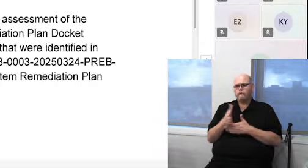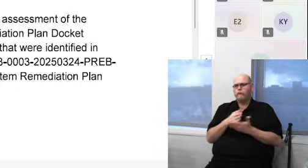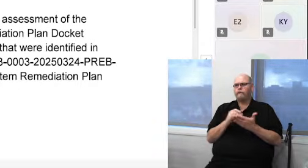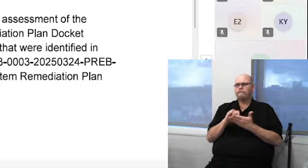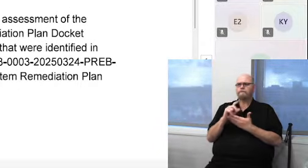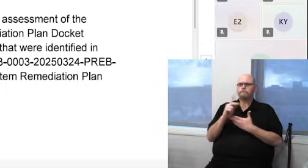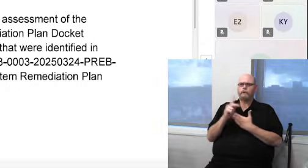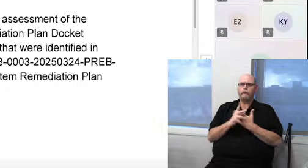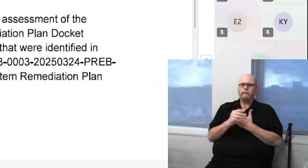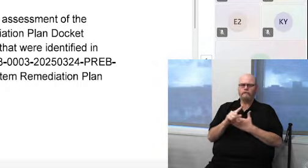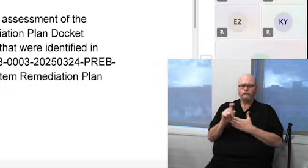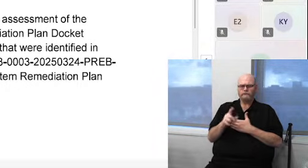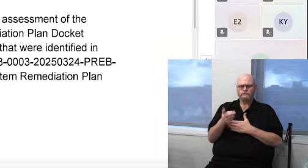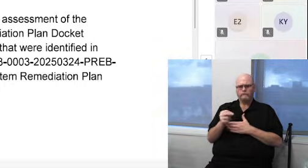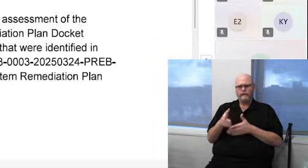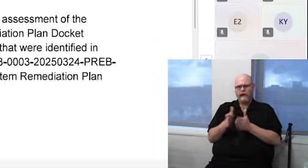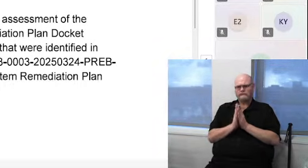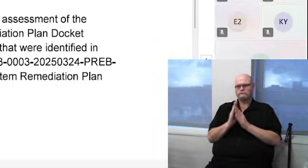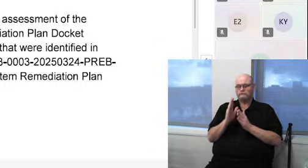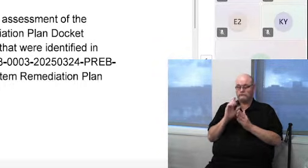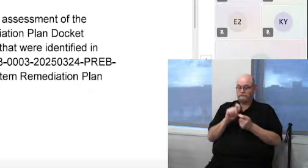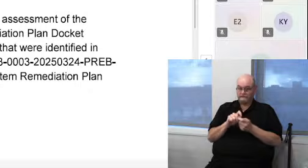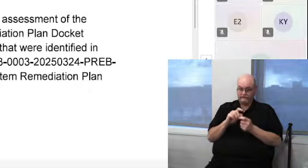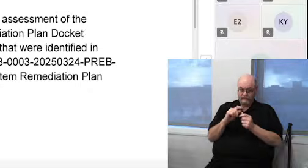parts of this program. The question when asked was